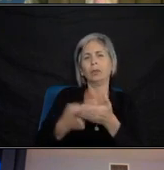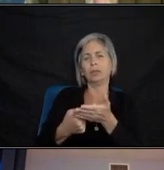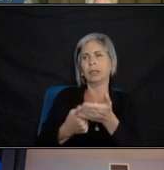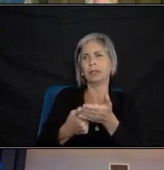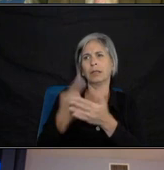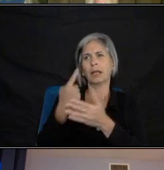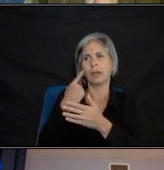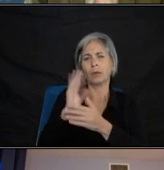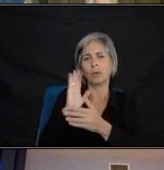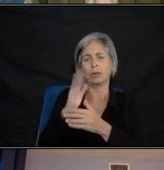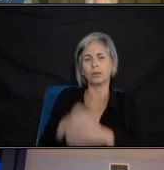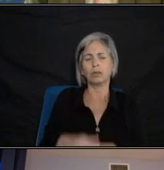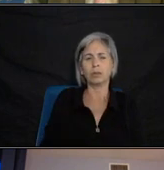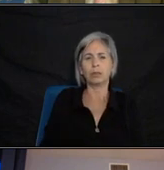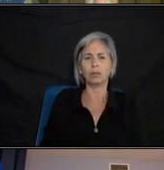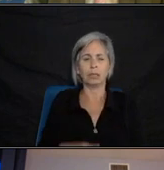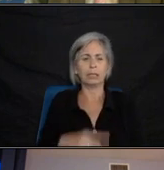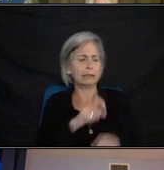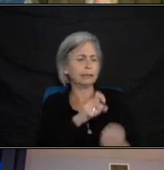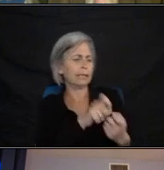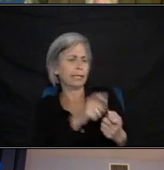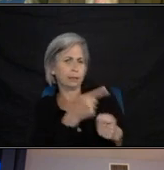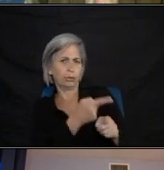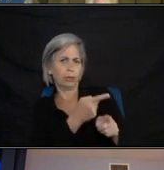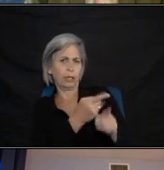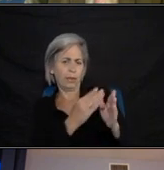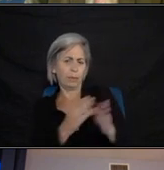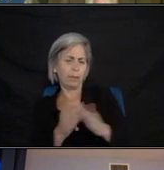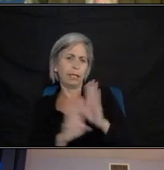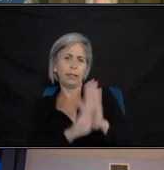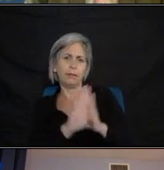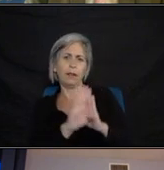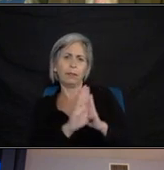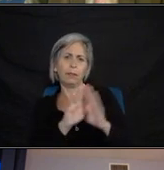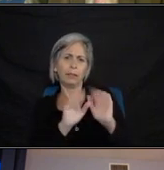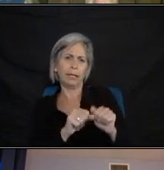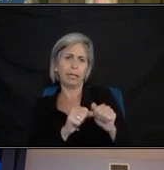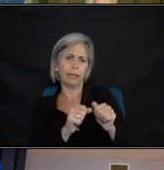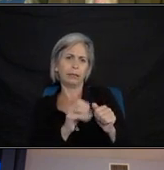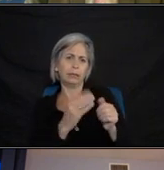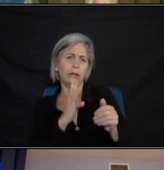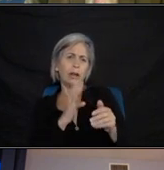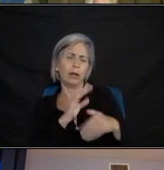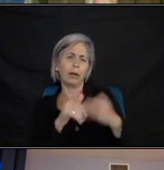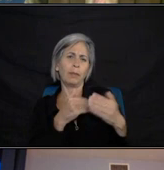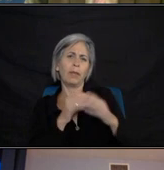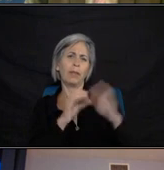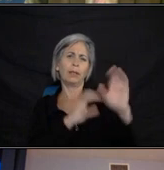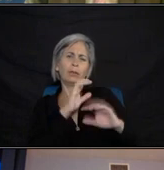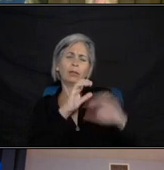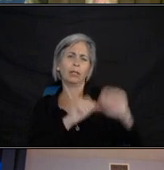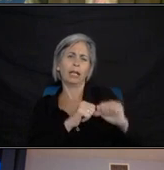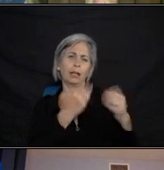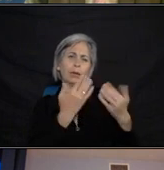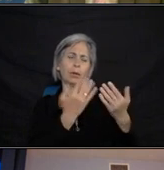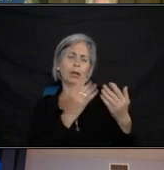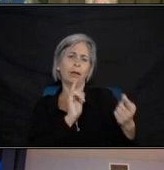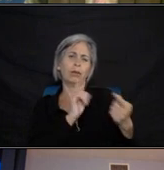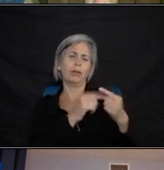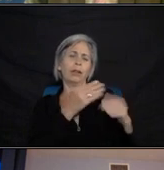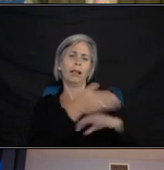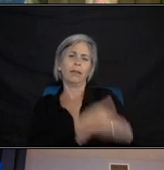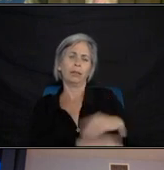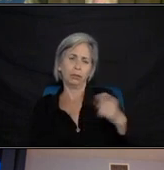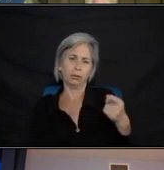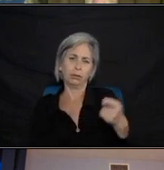it. Exactly. The planning and the developing can be done before, but the construction can wait till after.